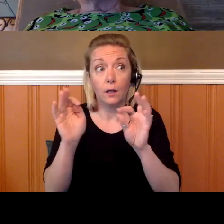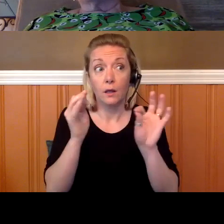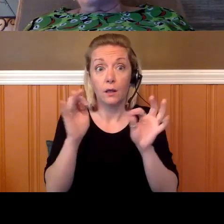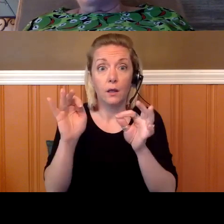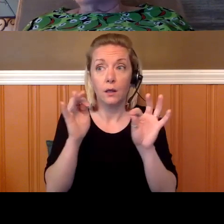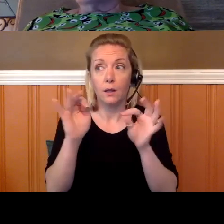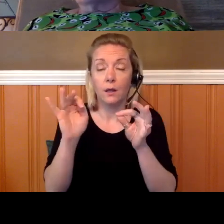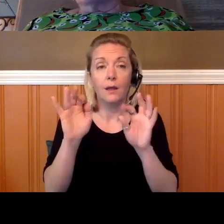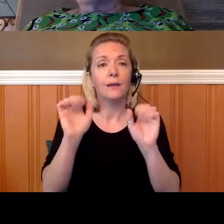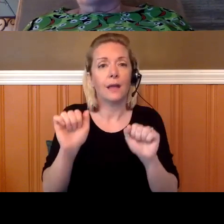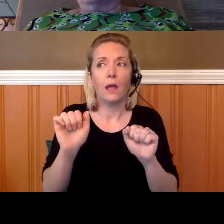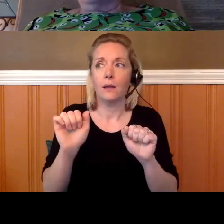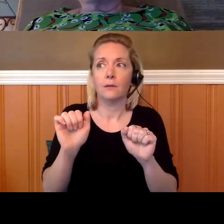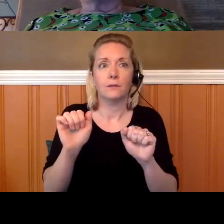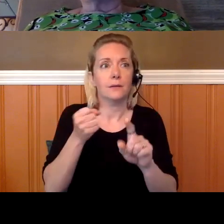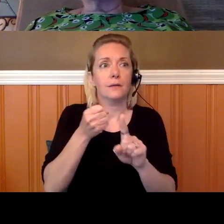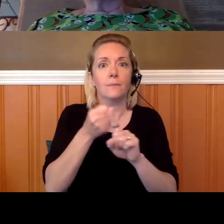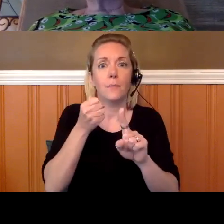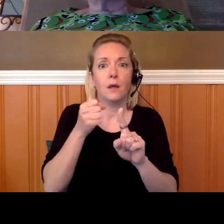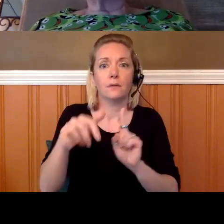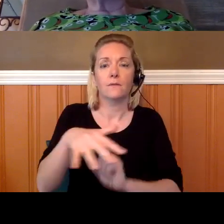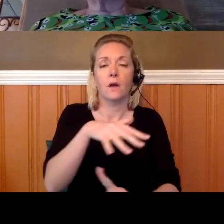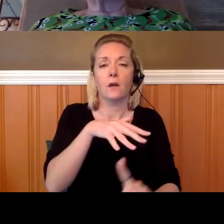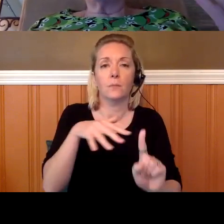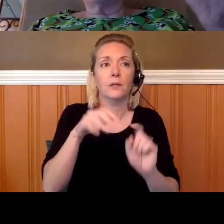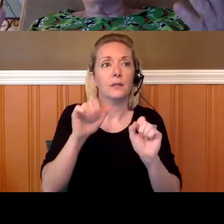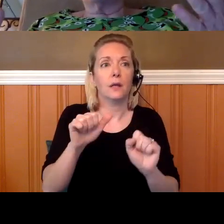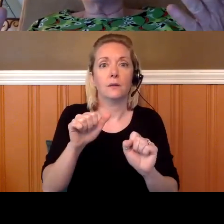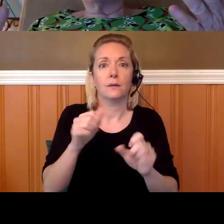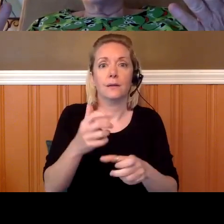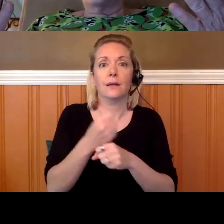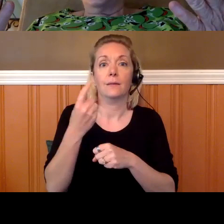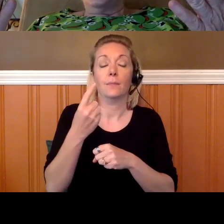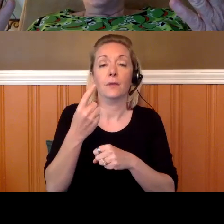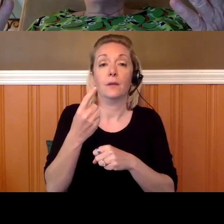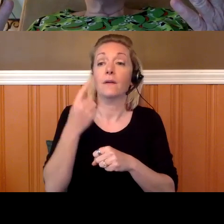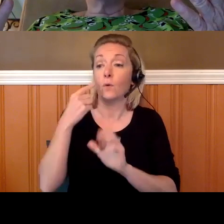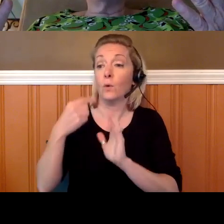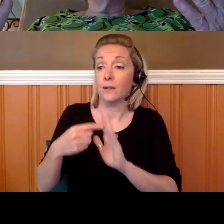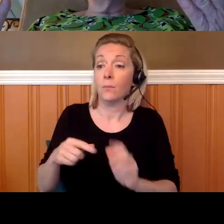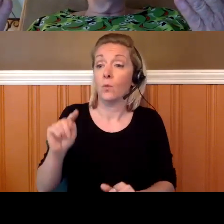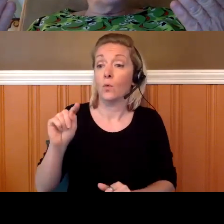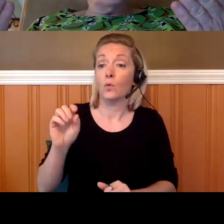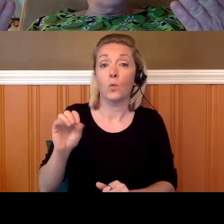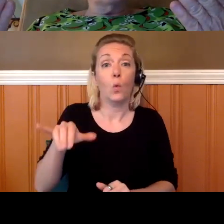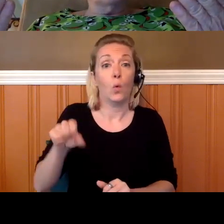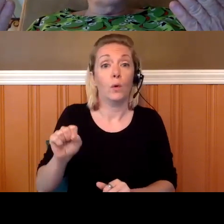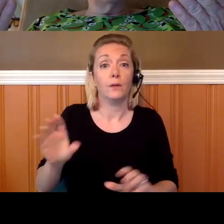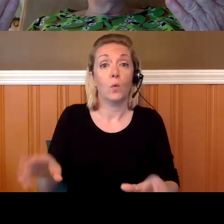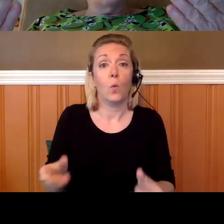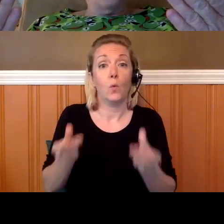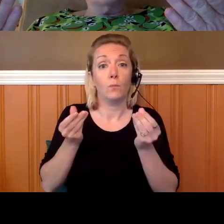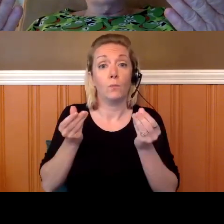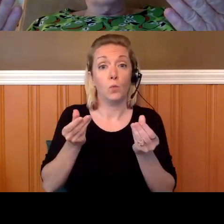So if I hold up 2 toys, you can look at the one you want, and